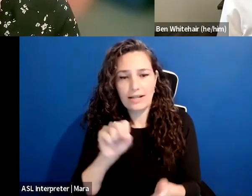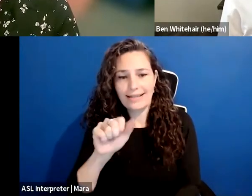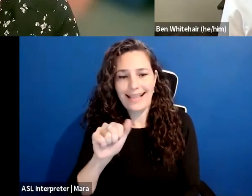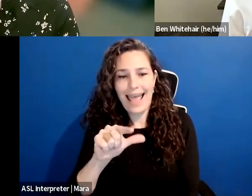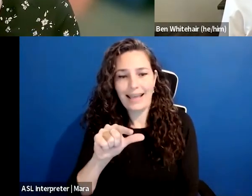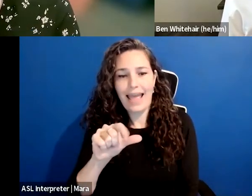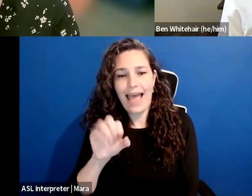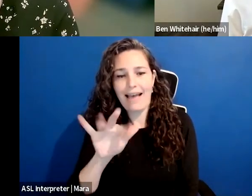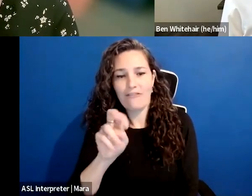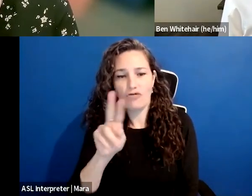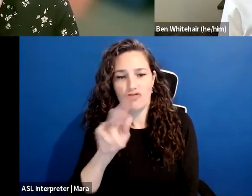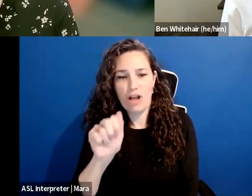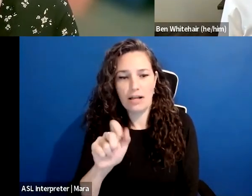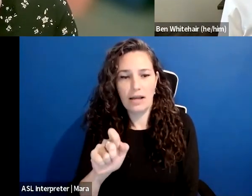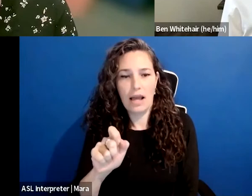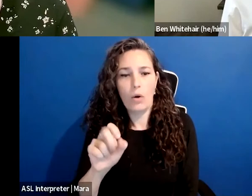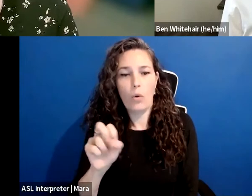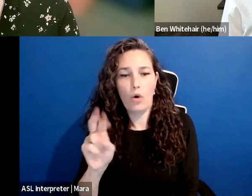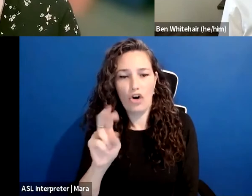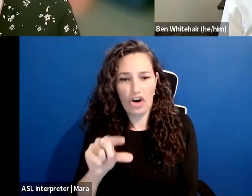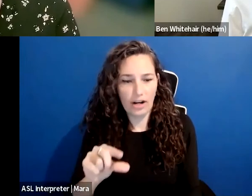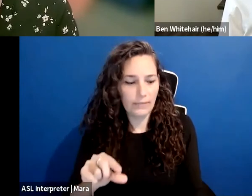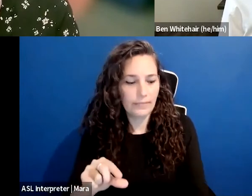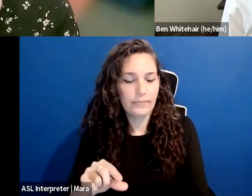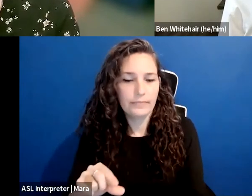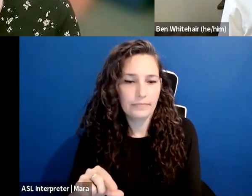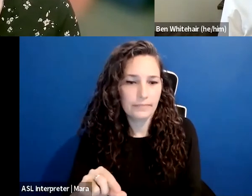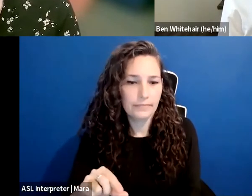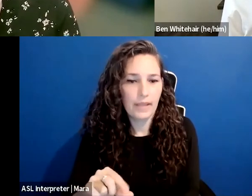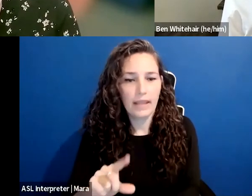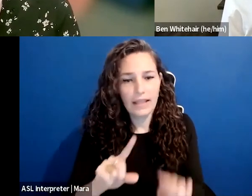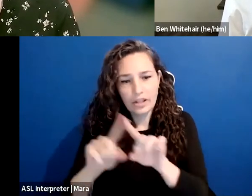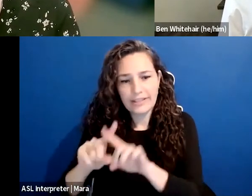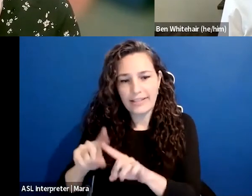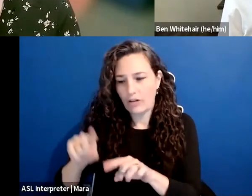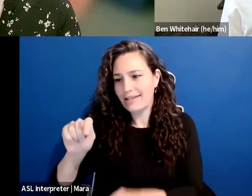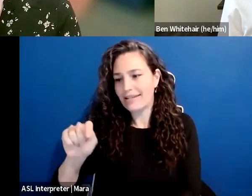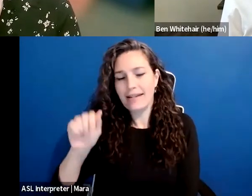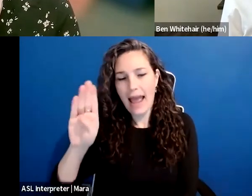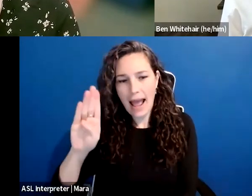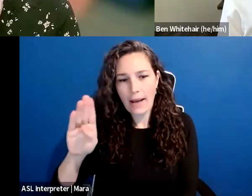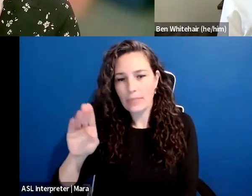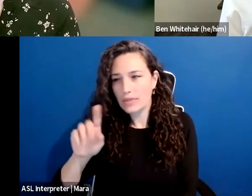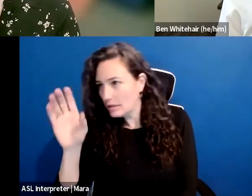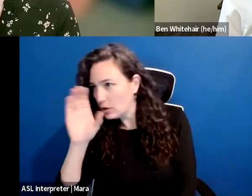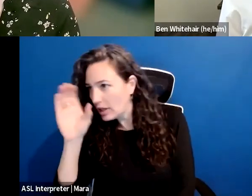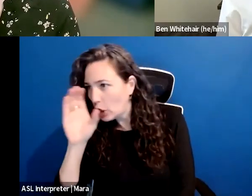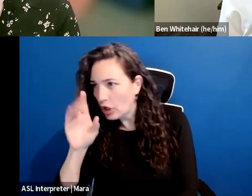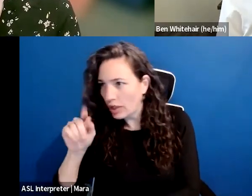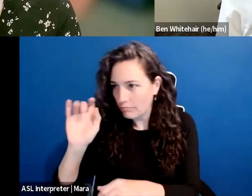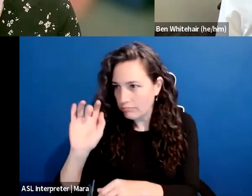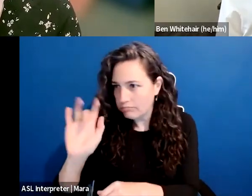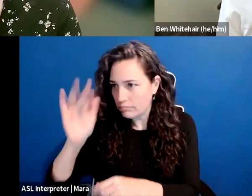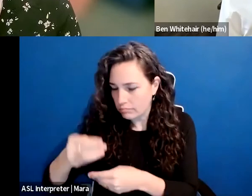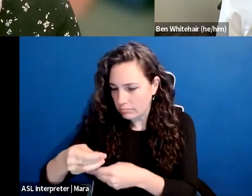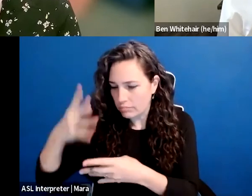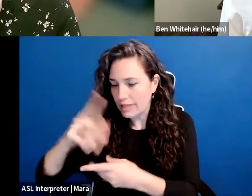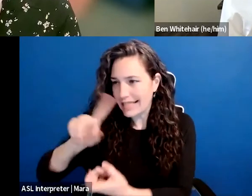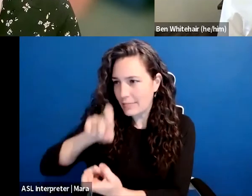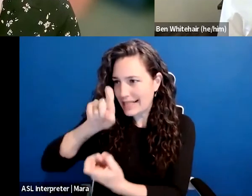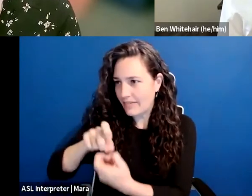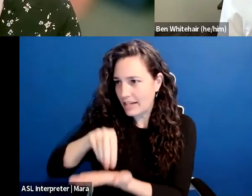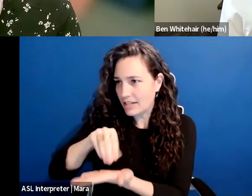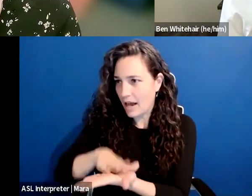different tabs. So if you go into the theatrical or the television tab, you'll be able to go find the specifics that you're looking for. And if you have